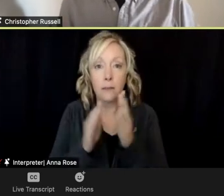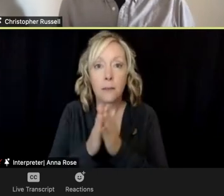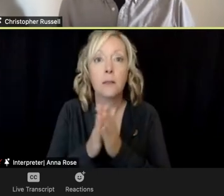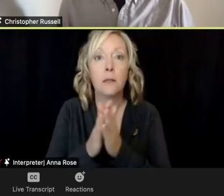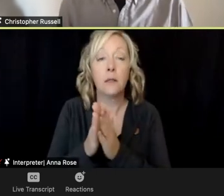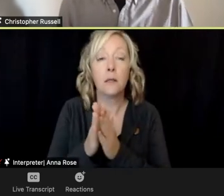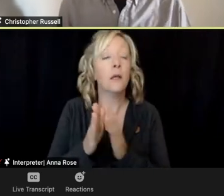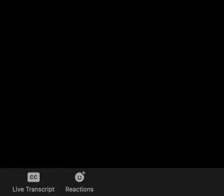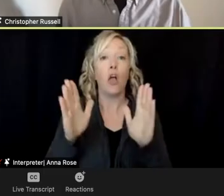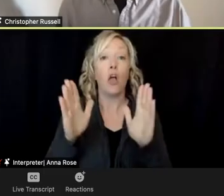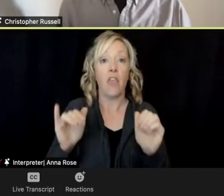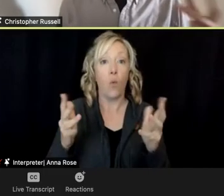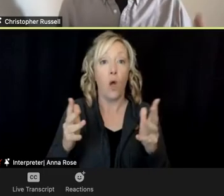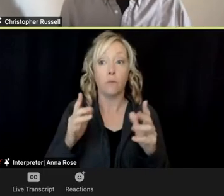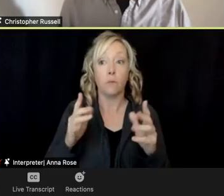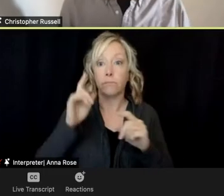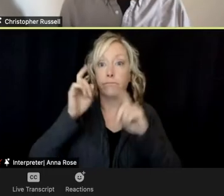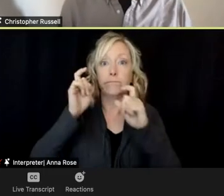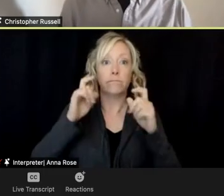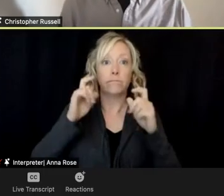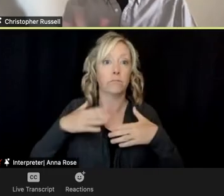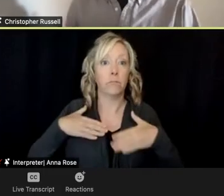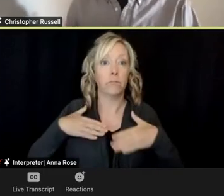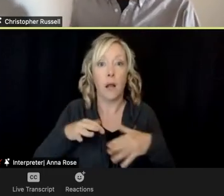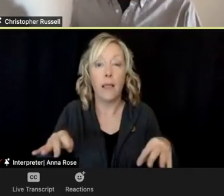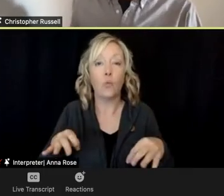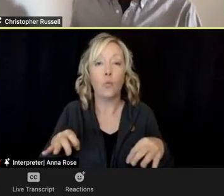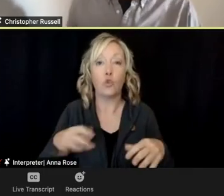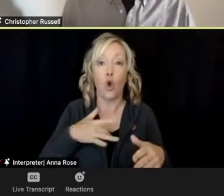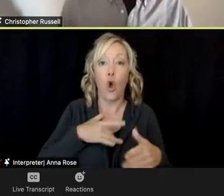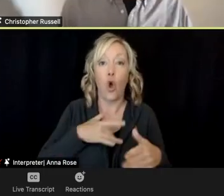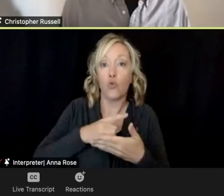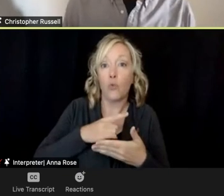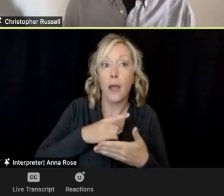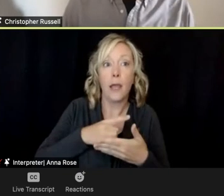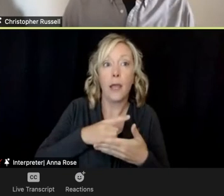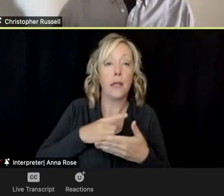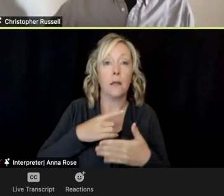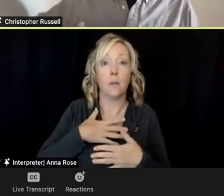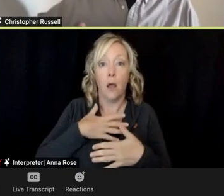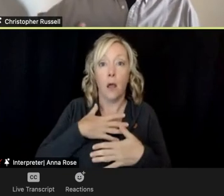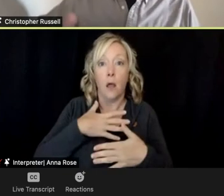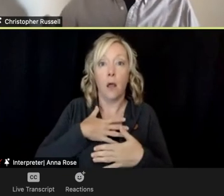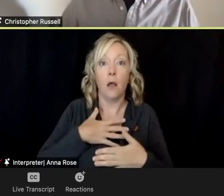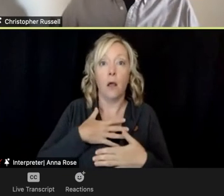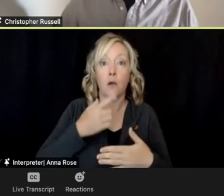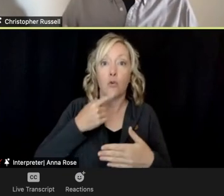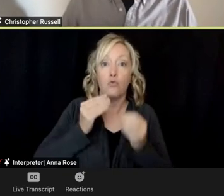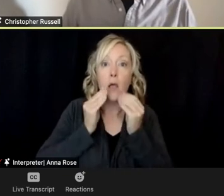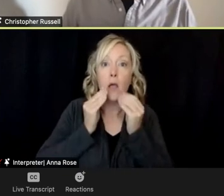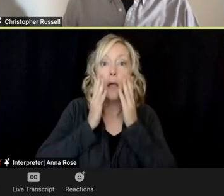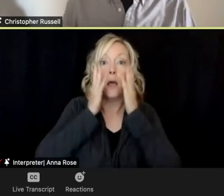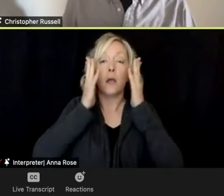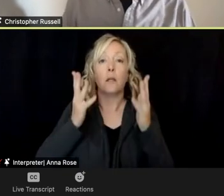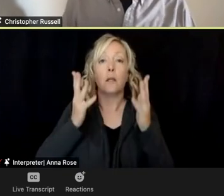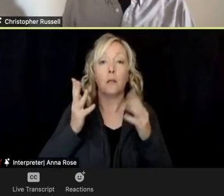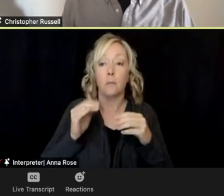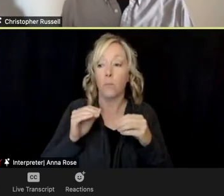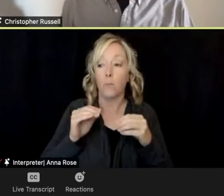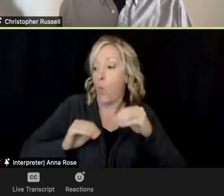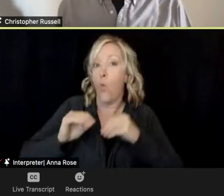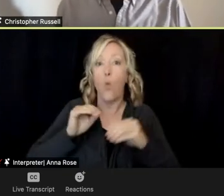flushness of tone, it could be breathing pattern, it could actually be orienting and looking, it could be moving a limb a little bit, but whatever